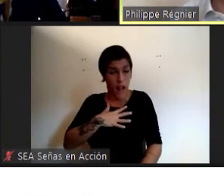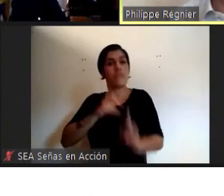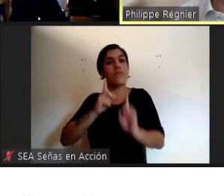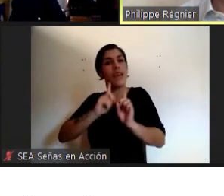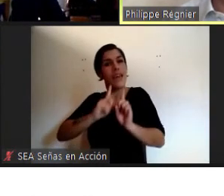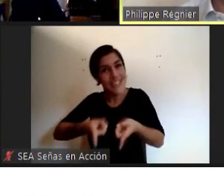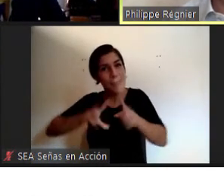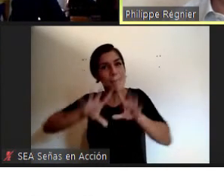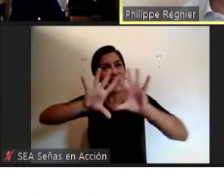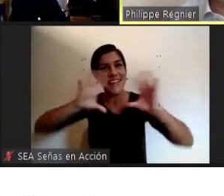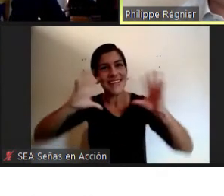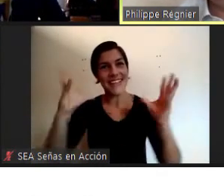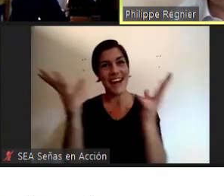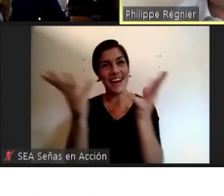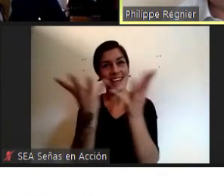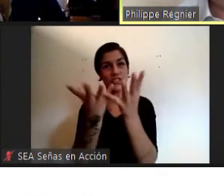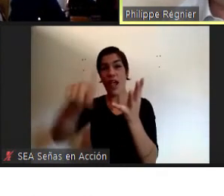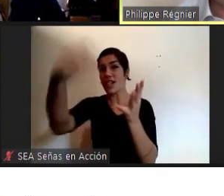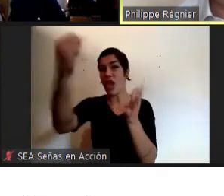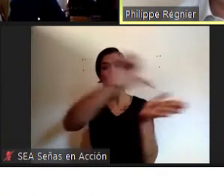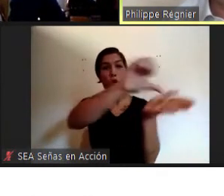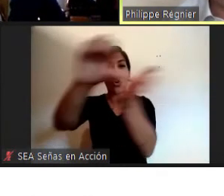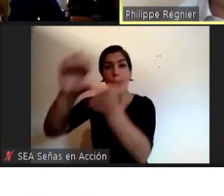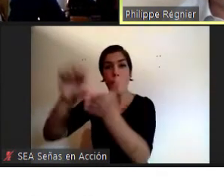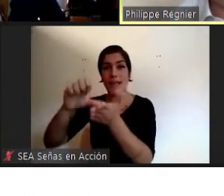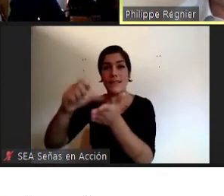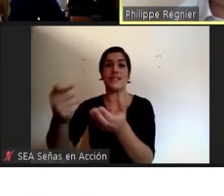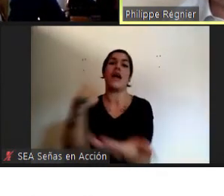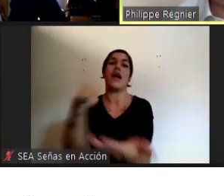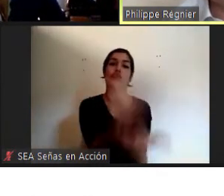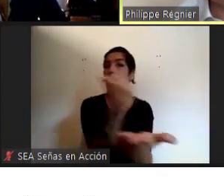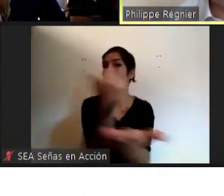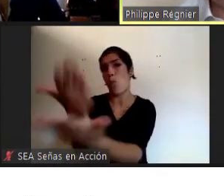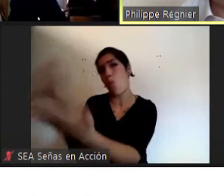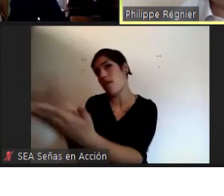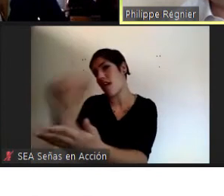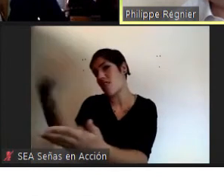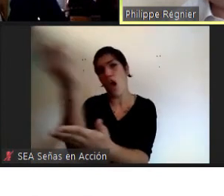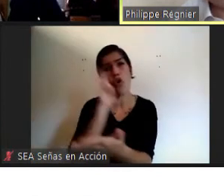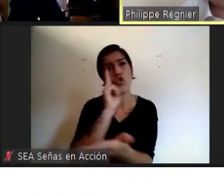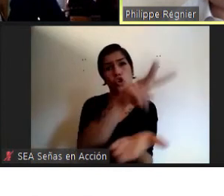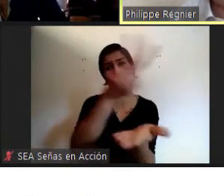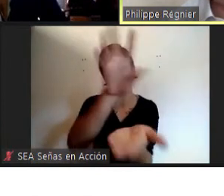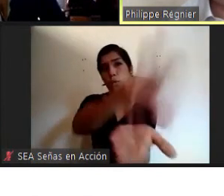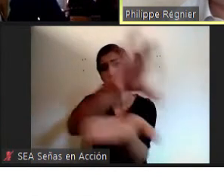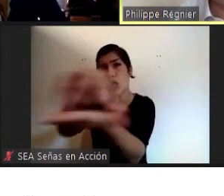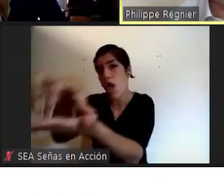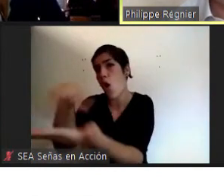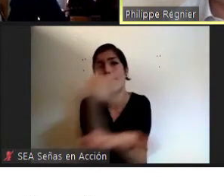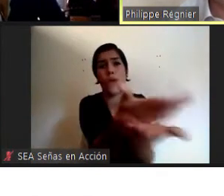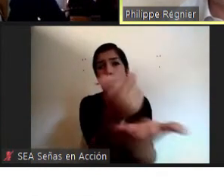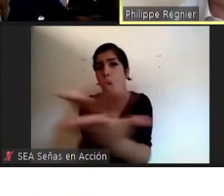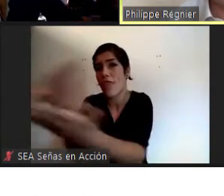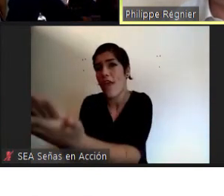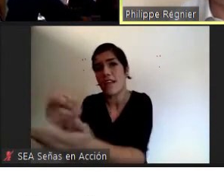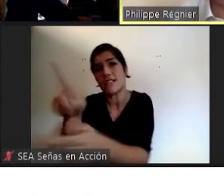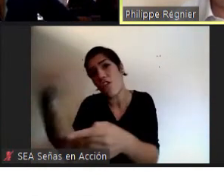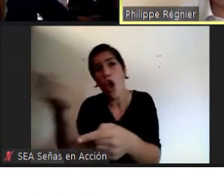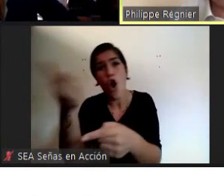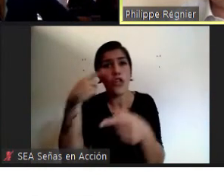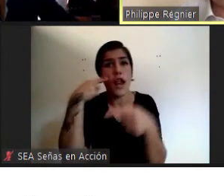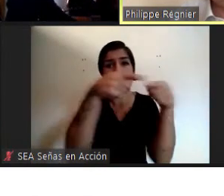other museums, proposed by other institutions, by other biennials we can visit virtually.